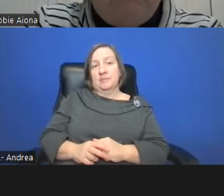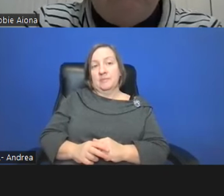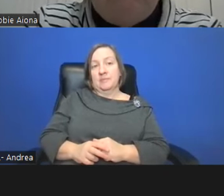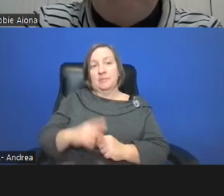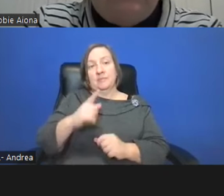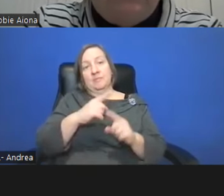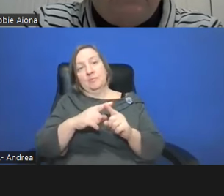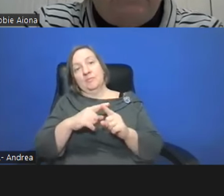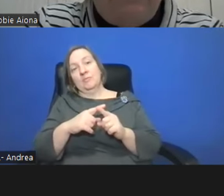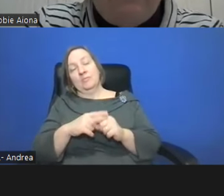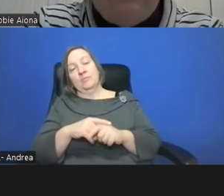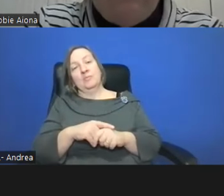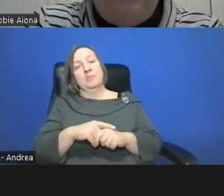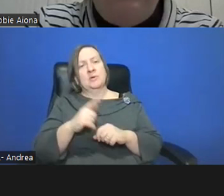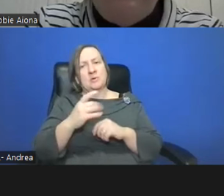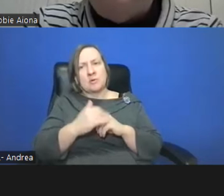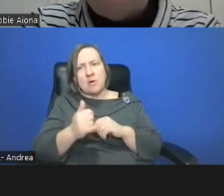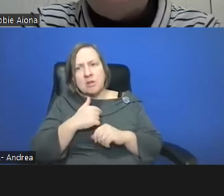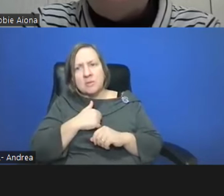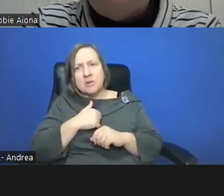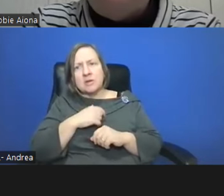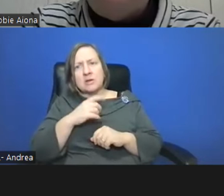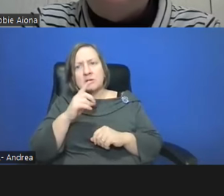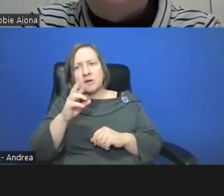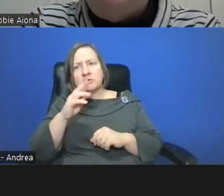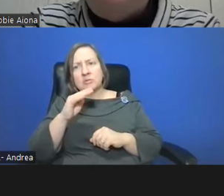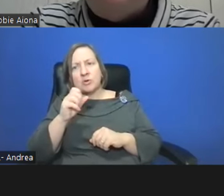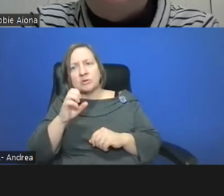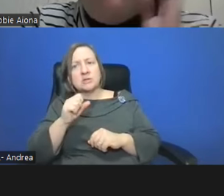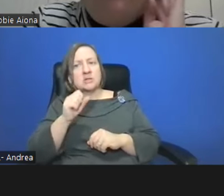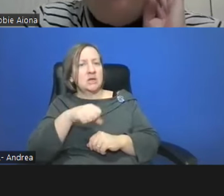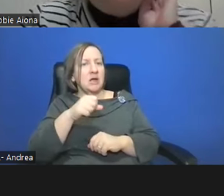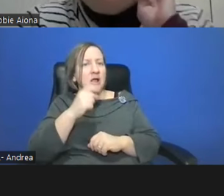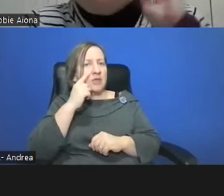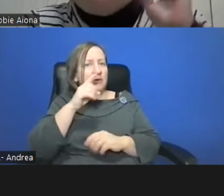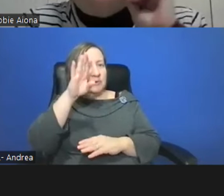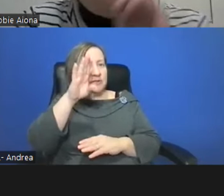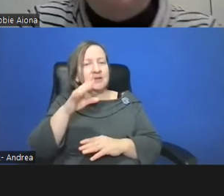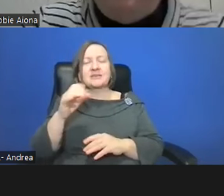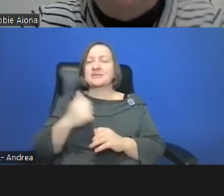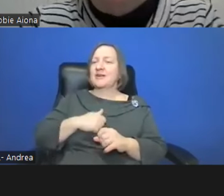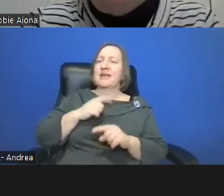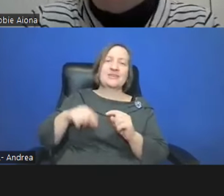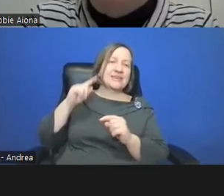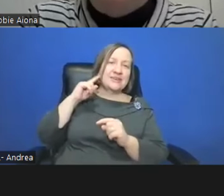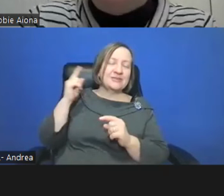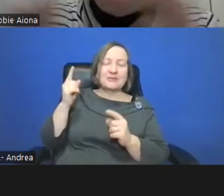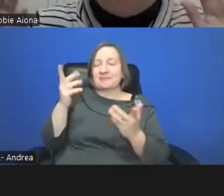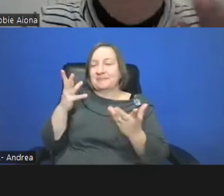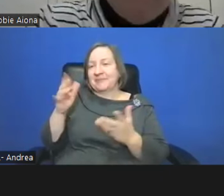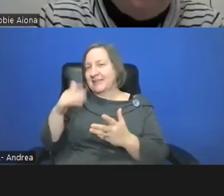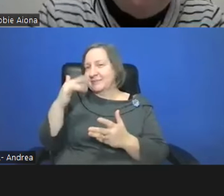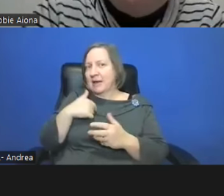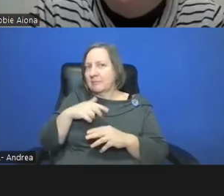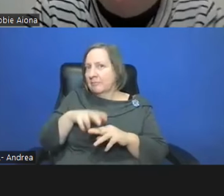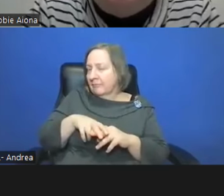You're on mute. Did you call on me, Dr. Moses? Yeah, I thought you raised. Oh, sorry, I couldn't hear you. Yeah, that's why I'm